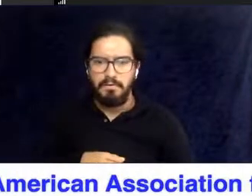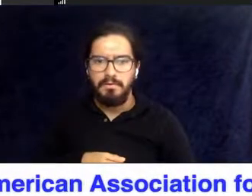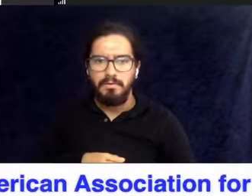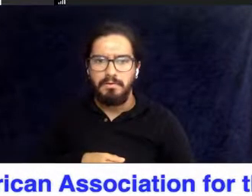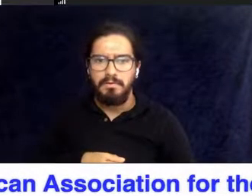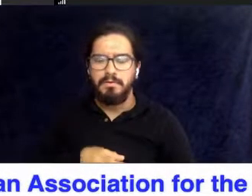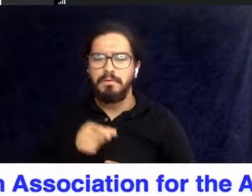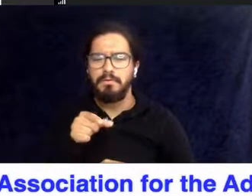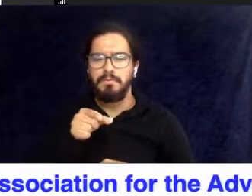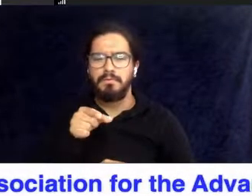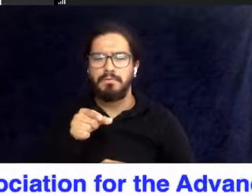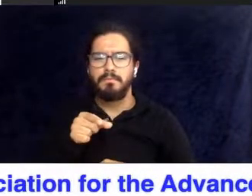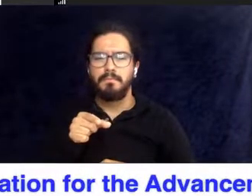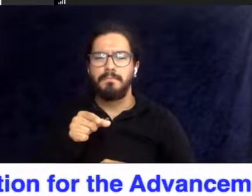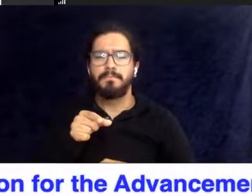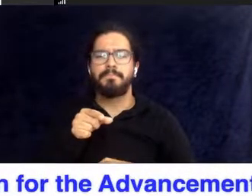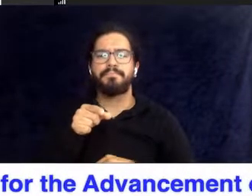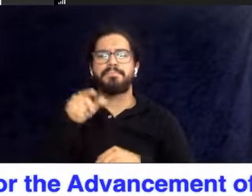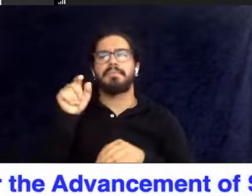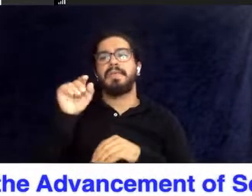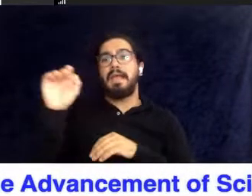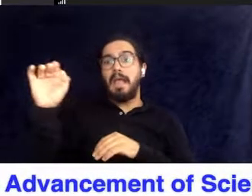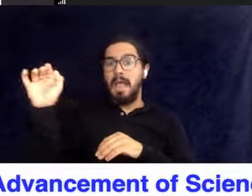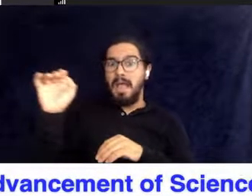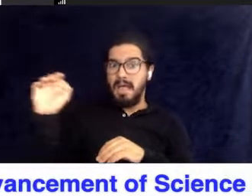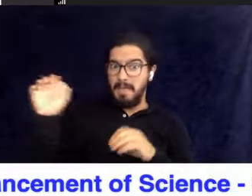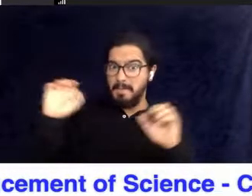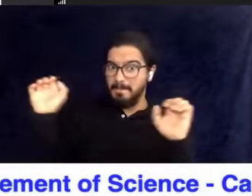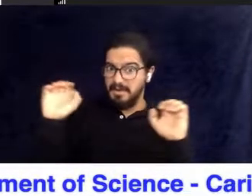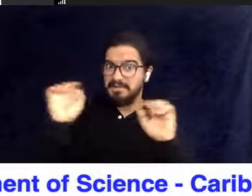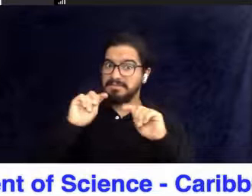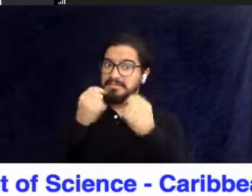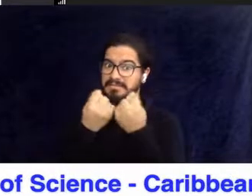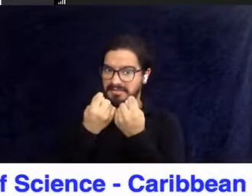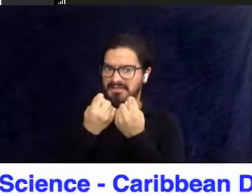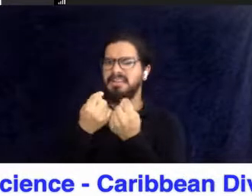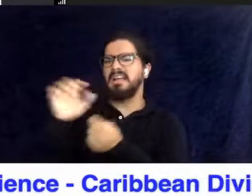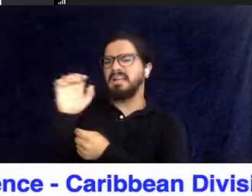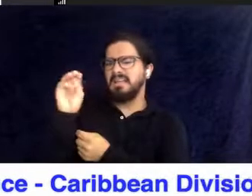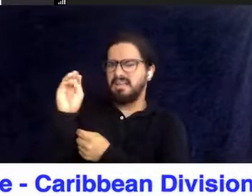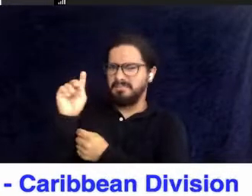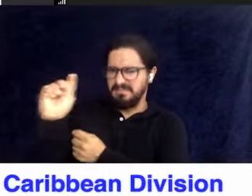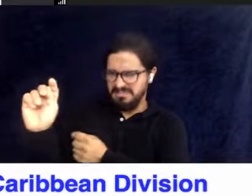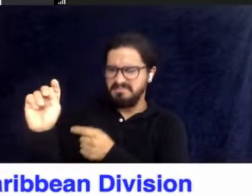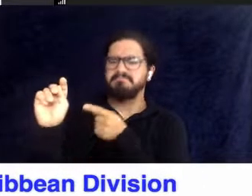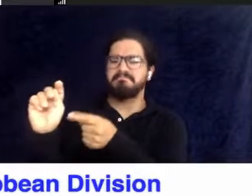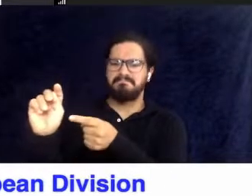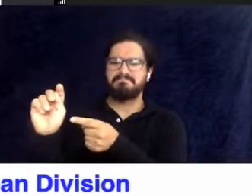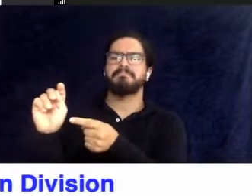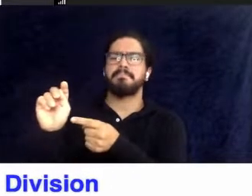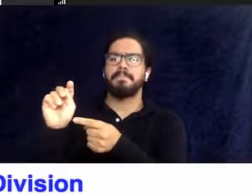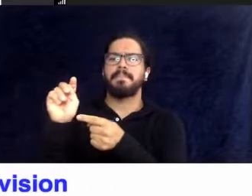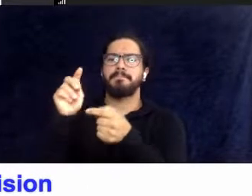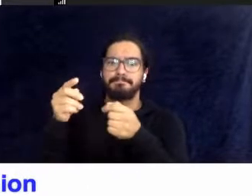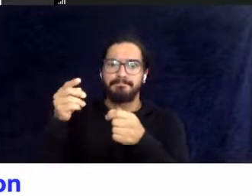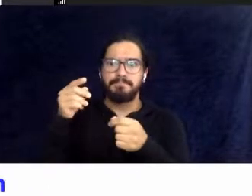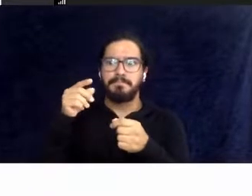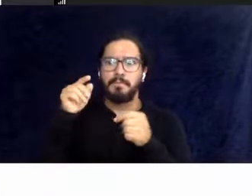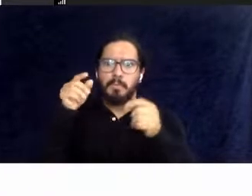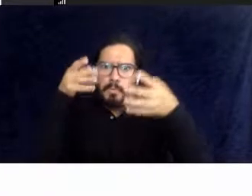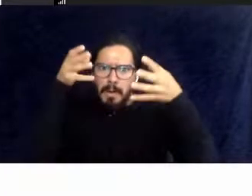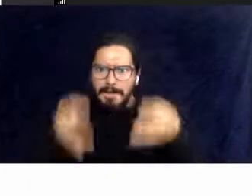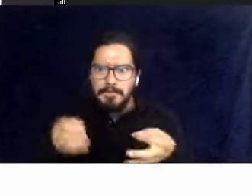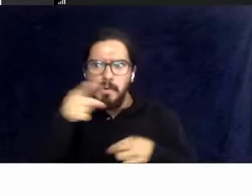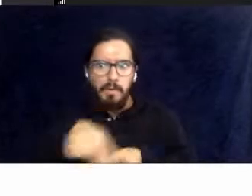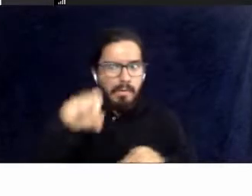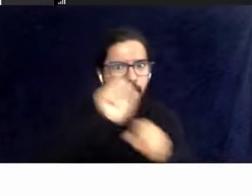Just to remind, the emergency medical teams, formerly called foreign medical teams, are assisting, including national teams,